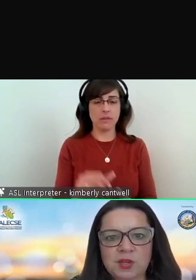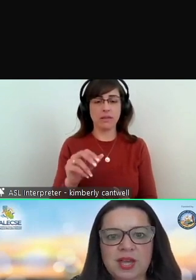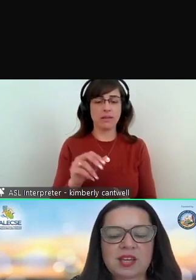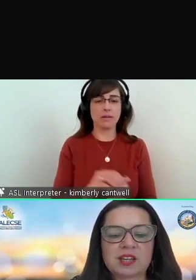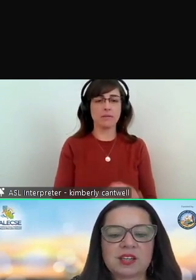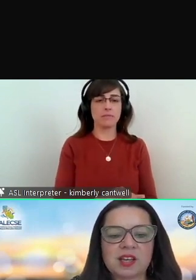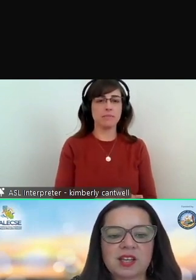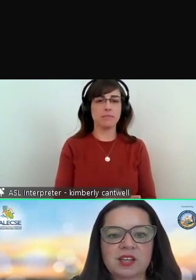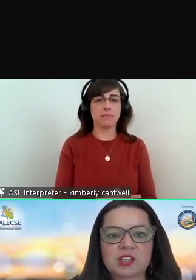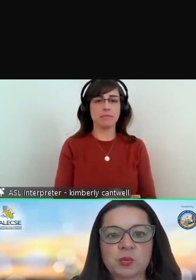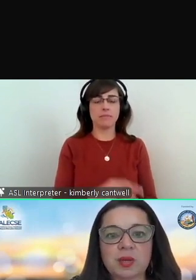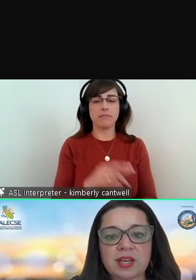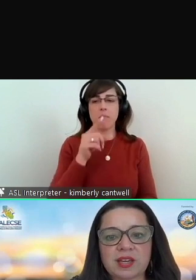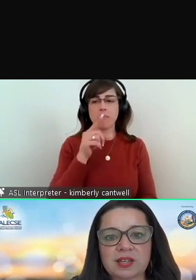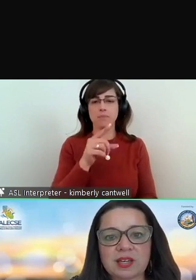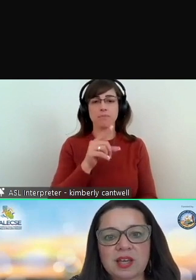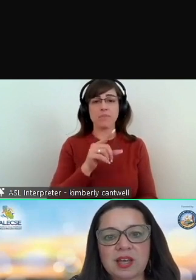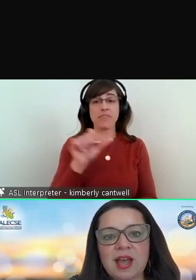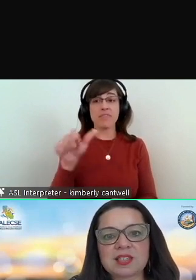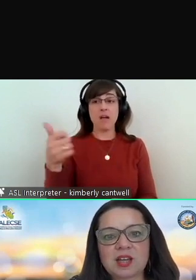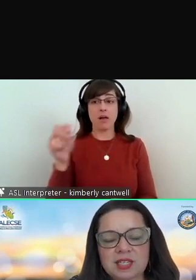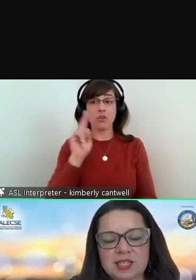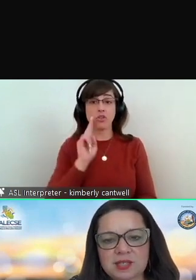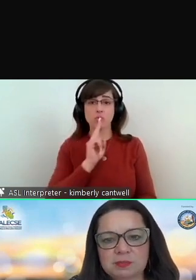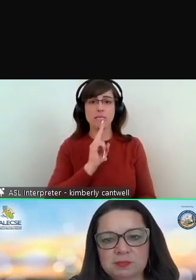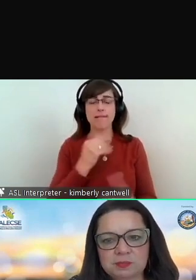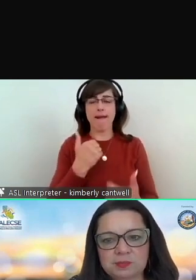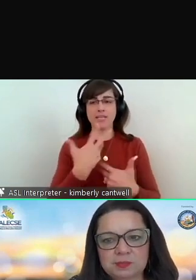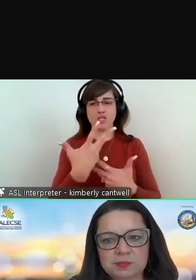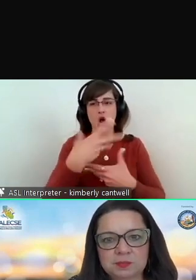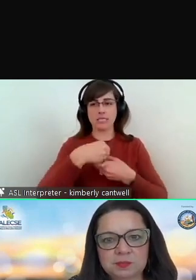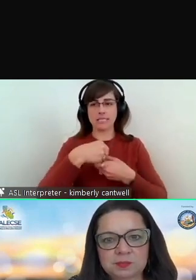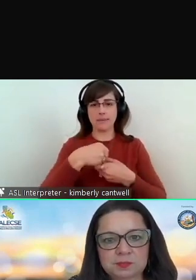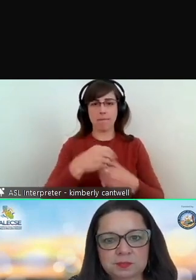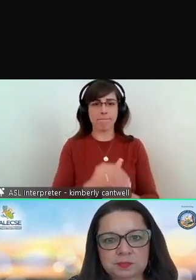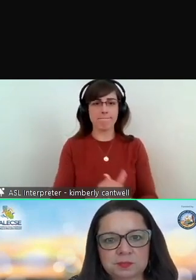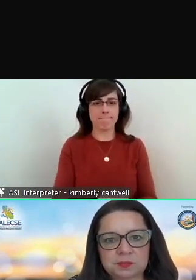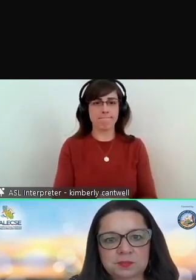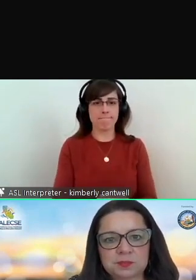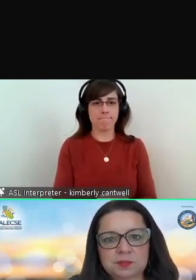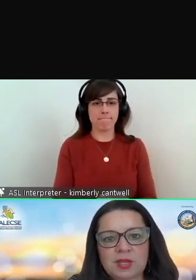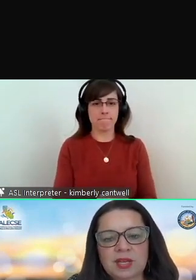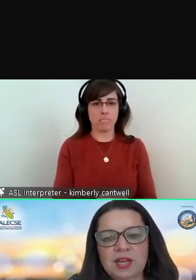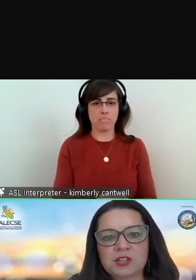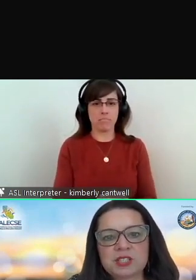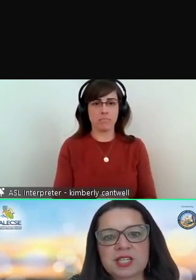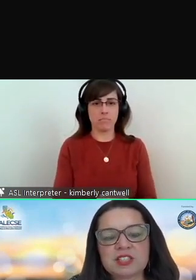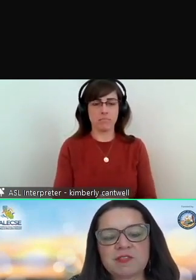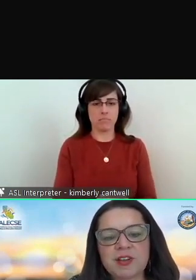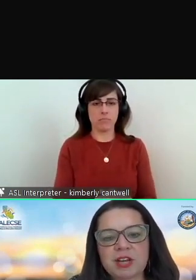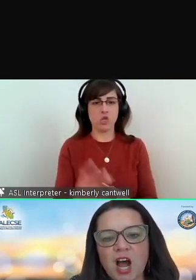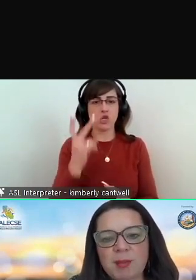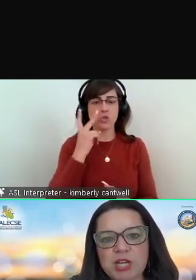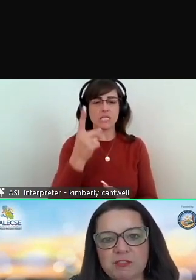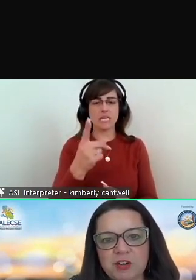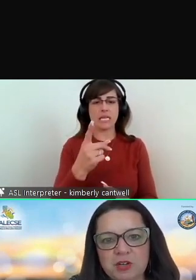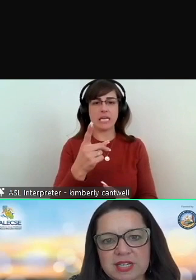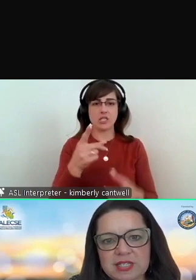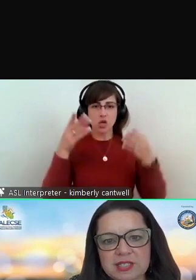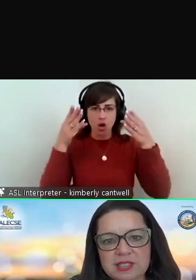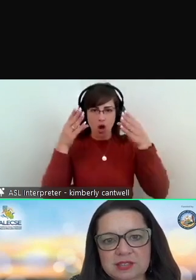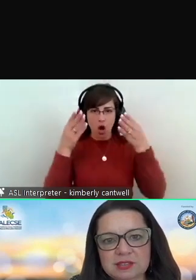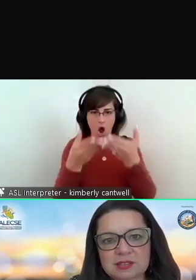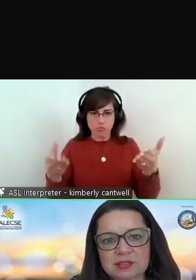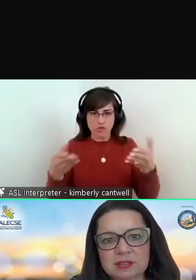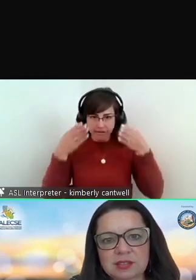Uh-oh. Okay. And then the twin has autism. Push. Good boy. You'll see he's very Ready, object set.